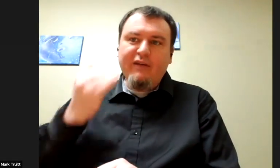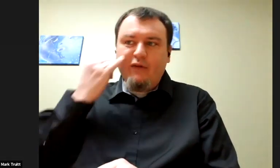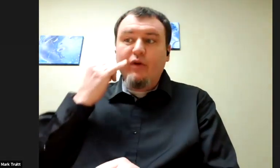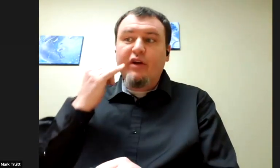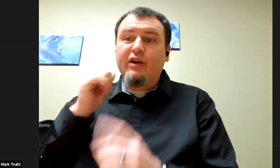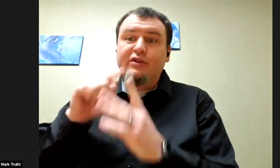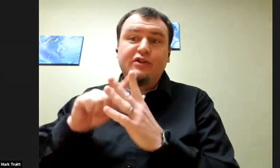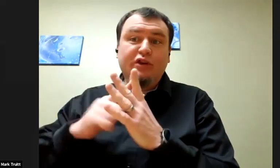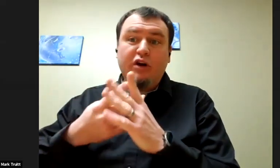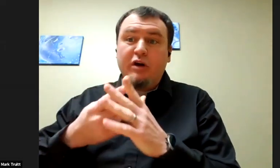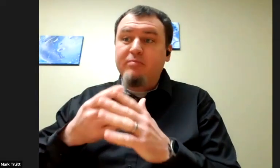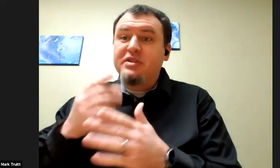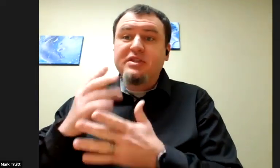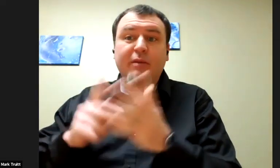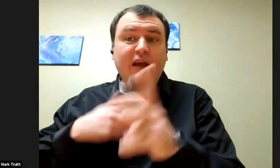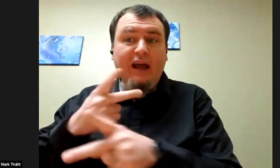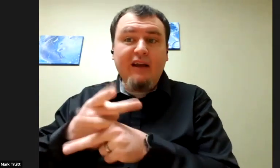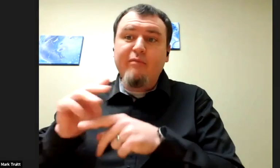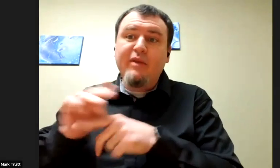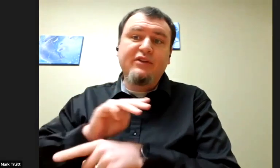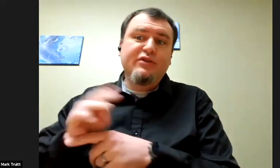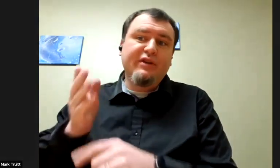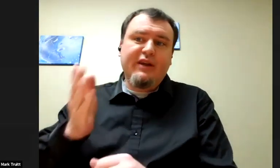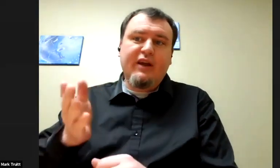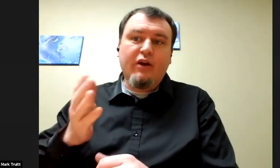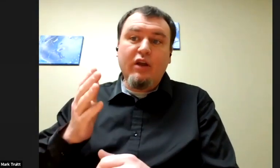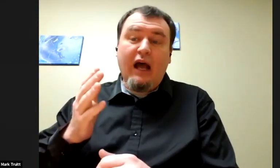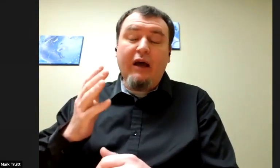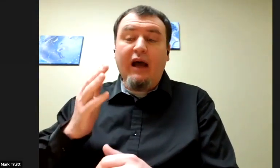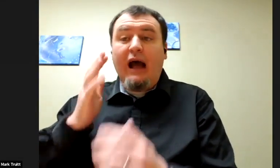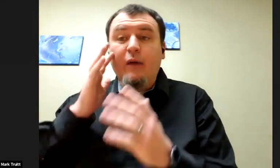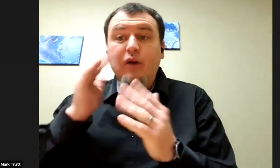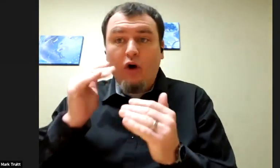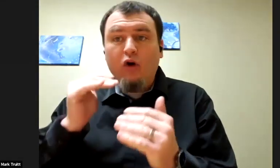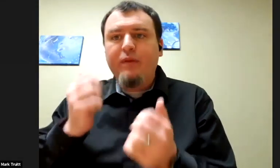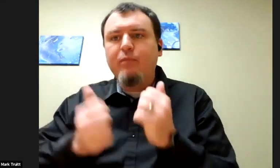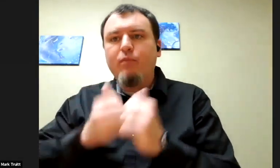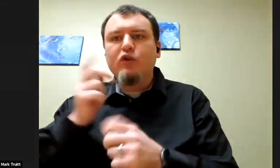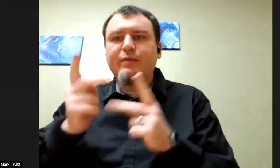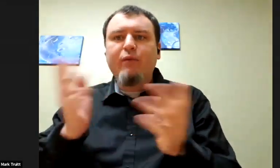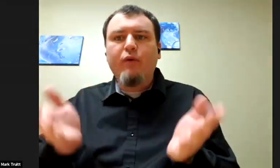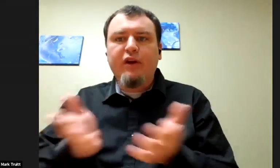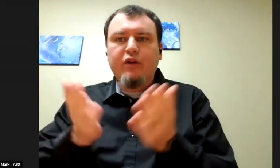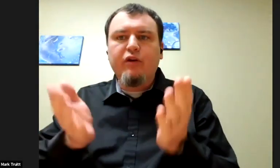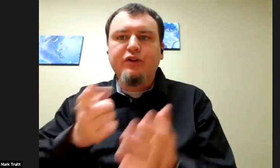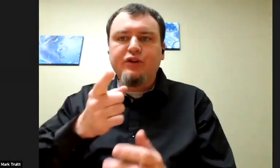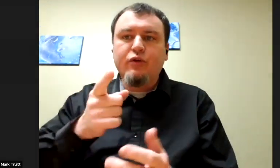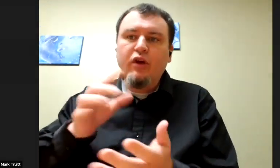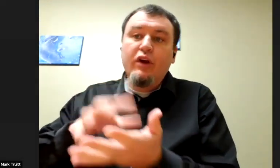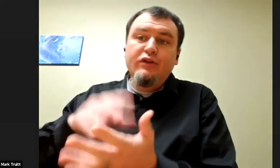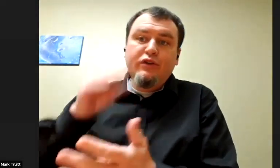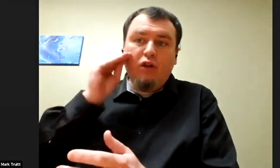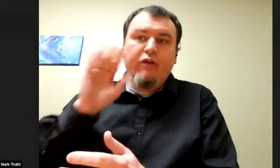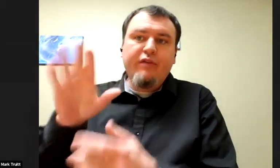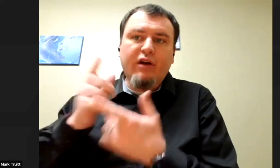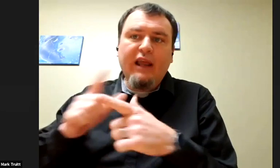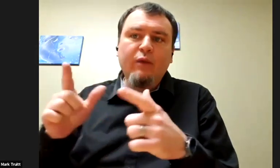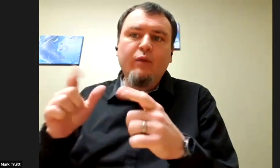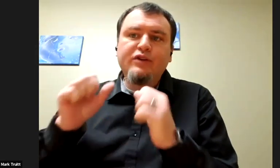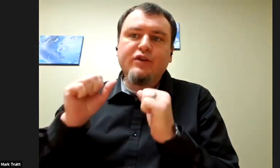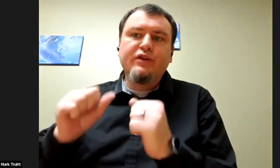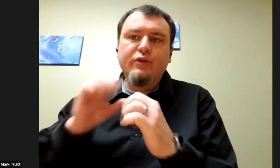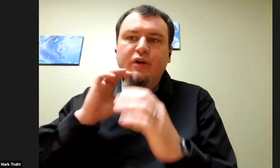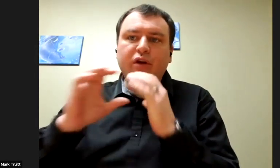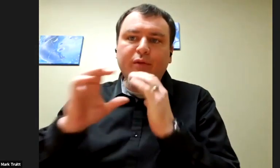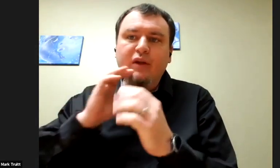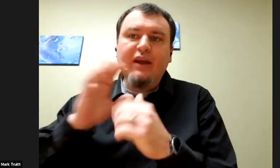there, if you were going to start some kind of ministry there, I would hope, and most people would encourage you, to learn their